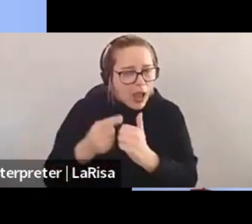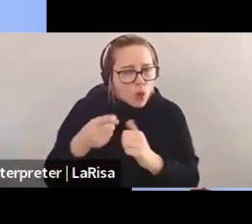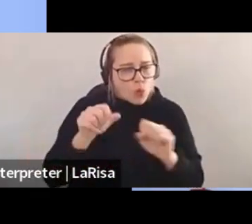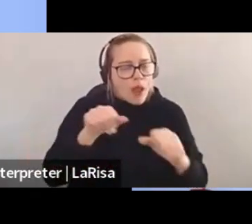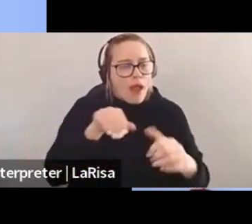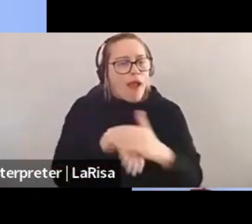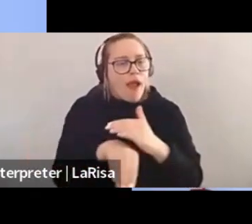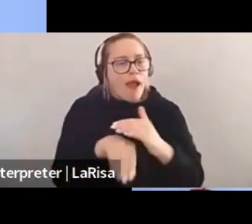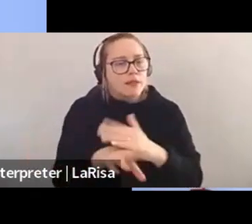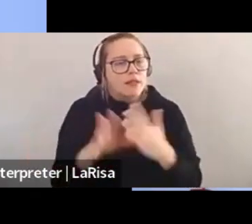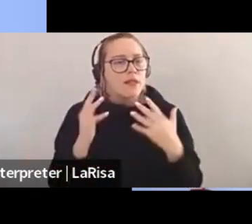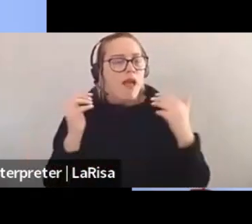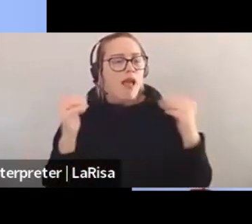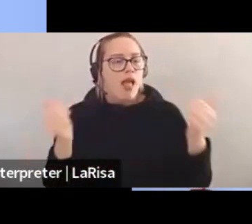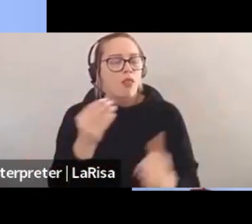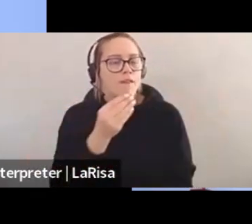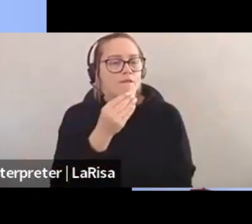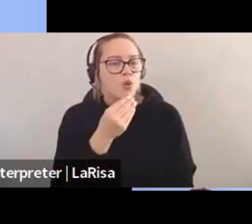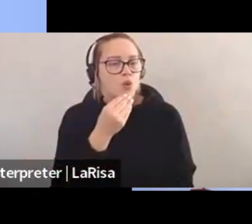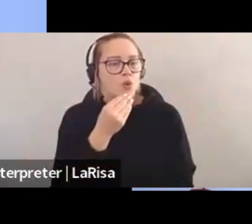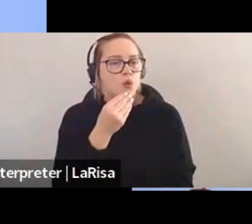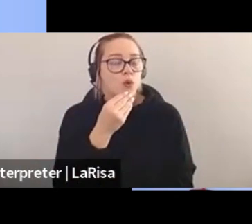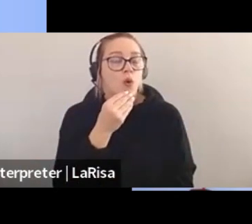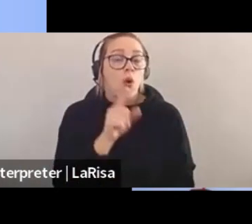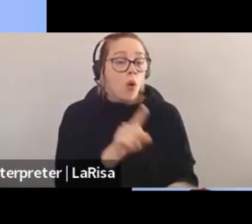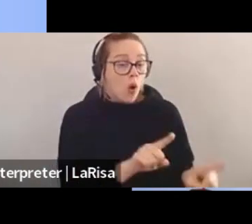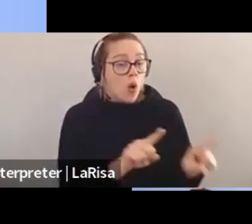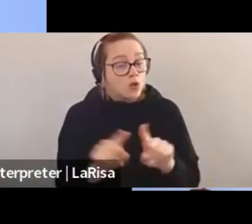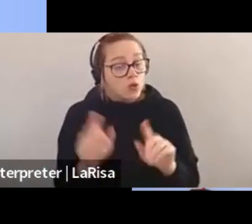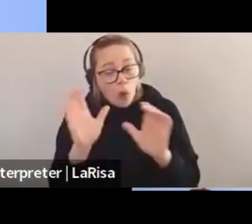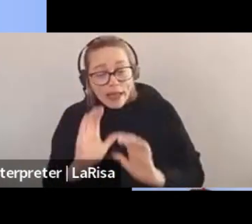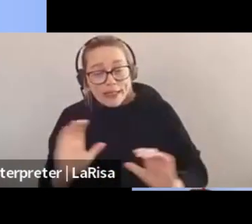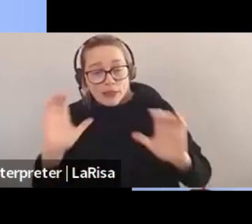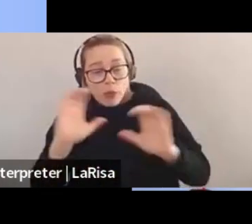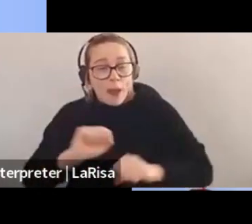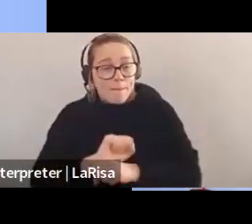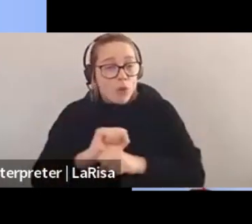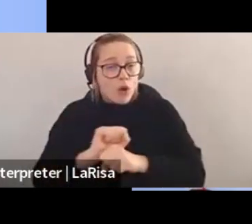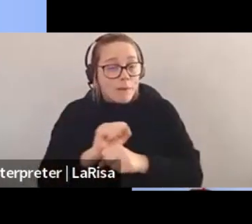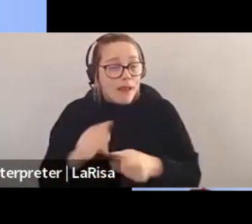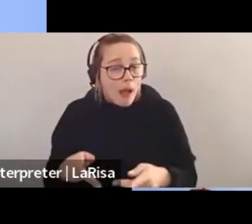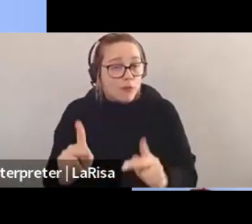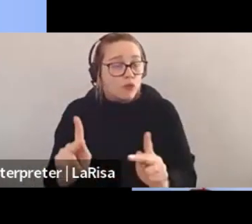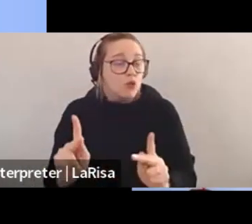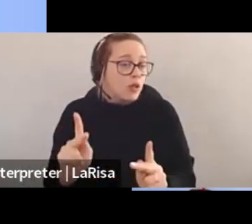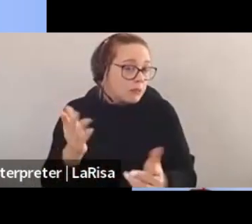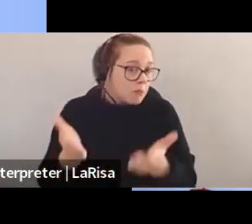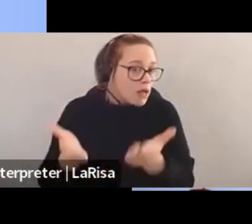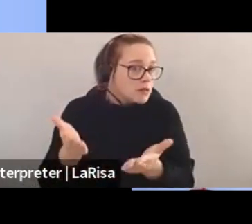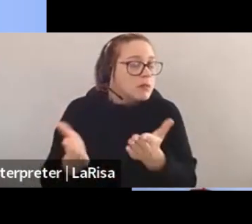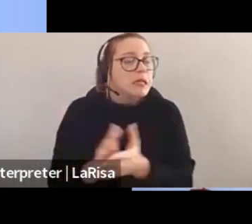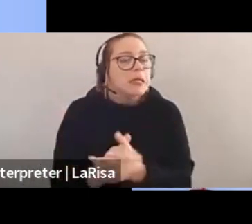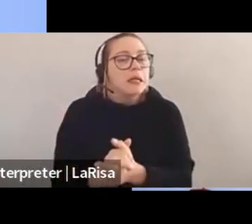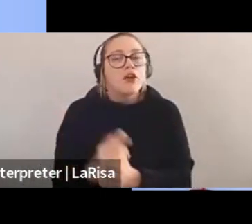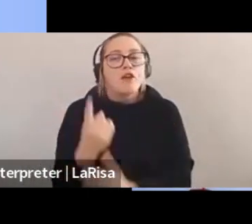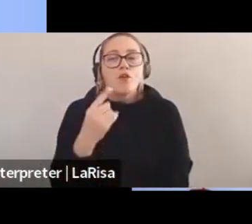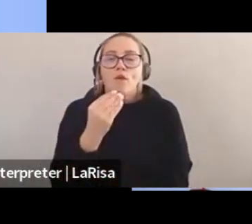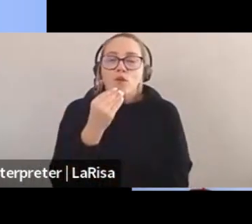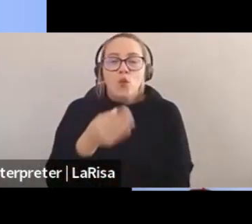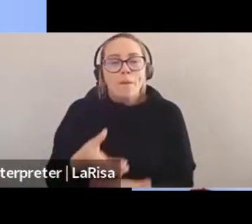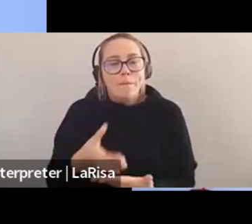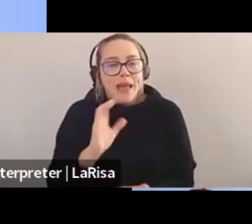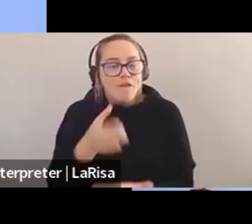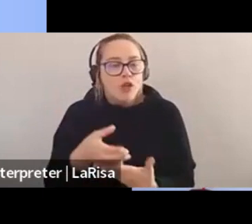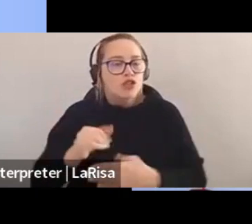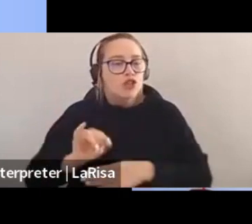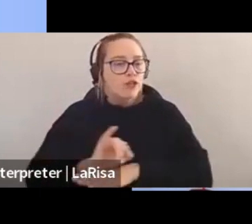on providing education on ways to access healthy foods, explore employment opportunities and